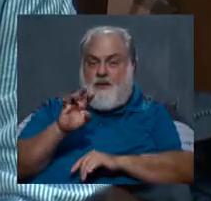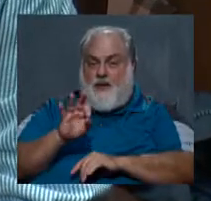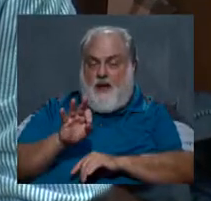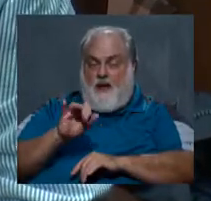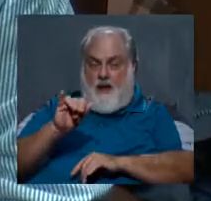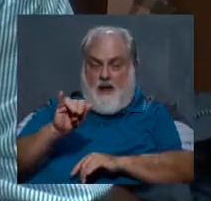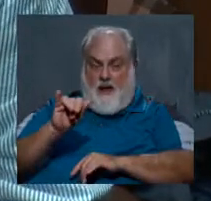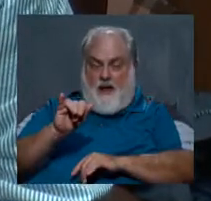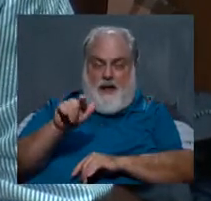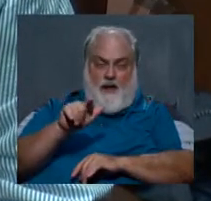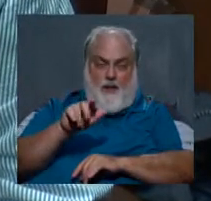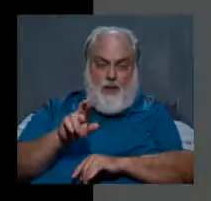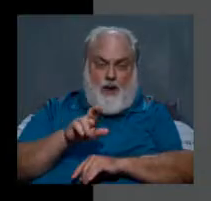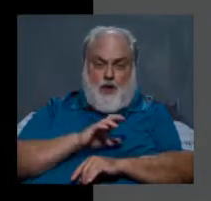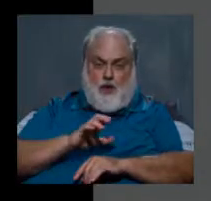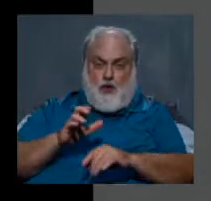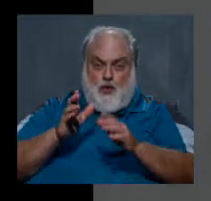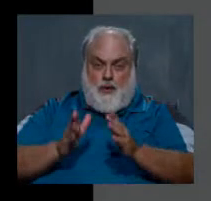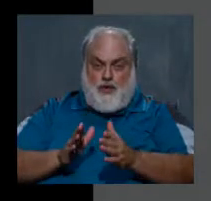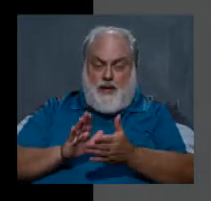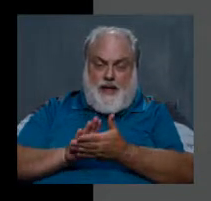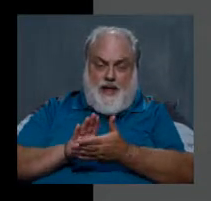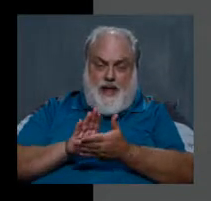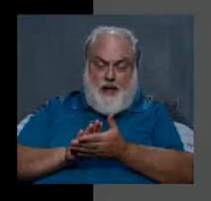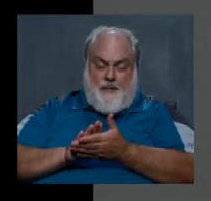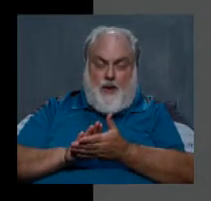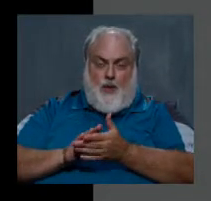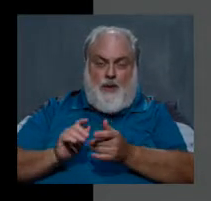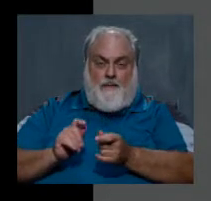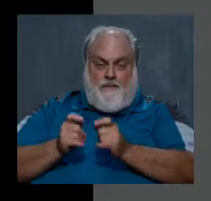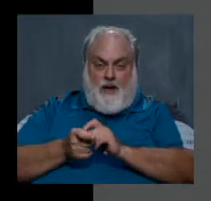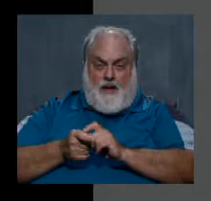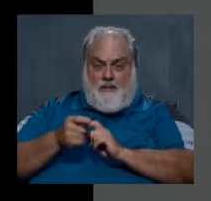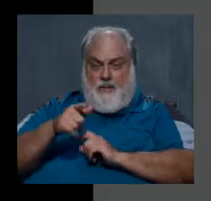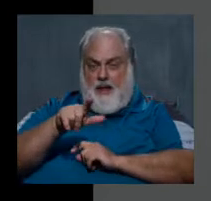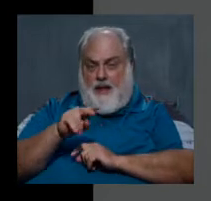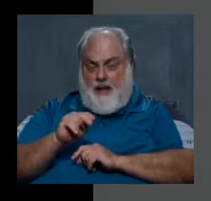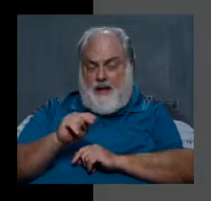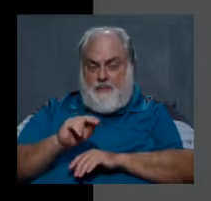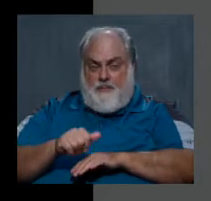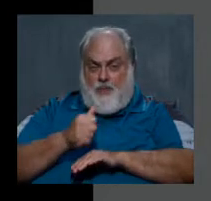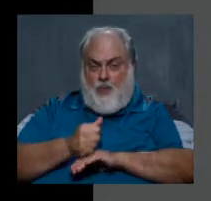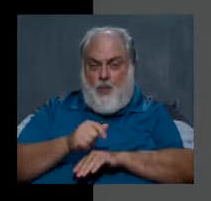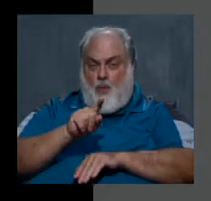Z-6079-I, Little Rock Christian Academy Revised Long Form POD, located at